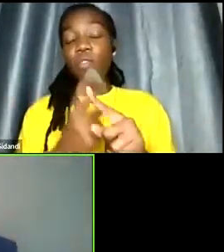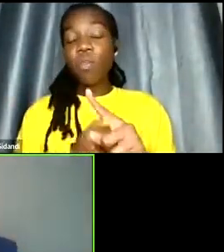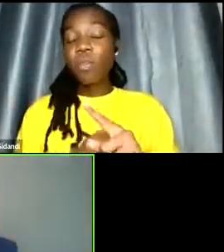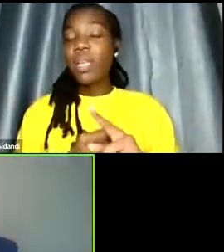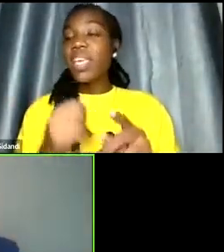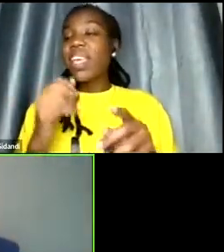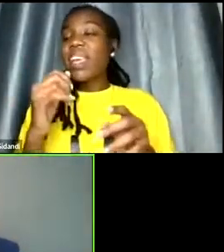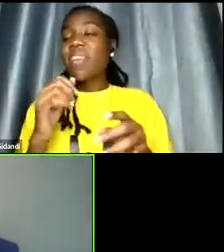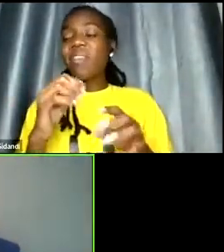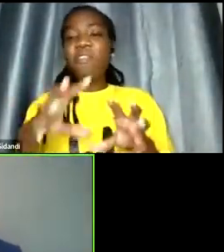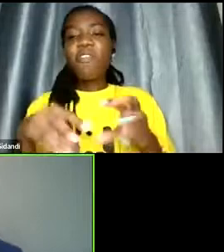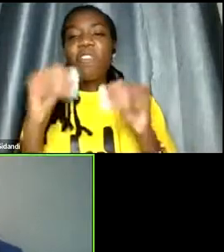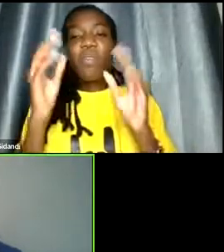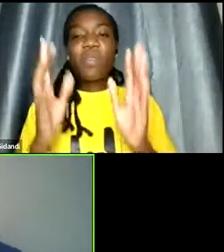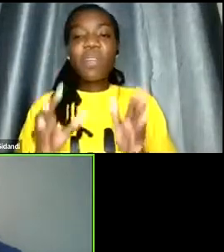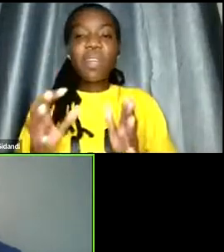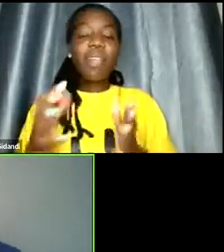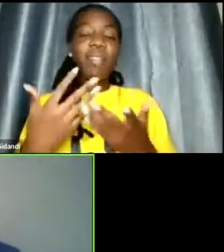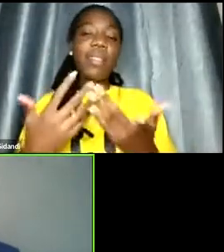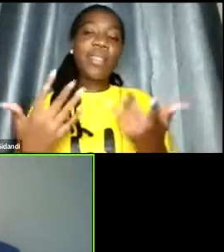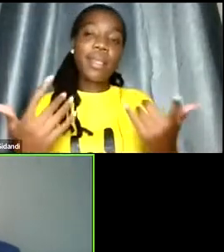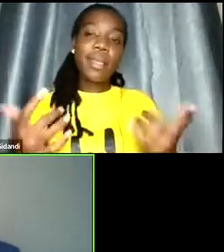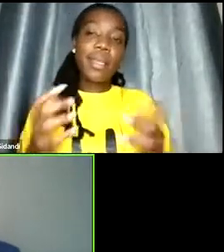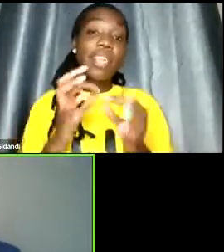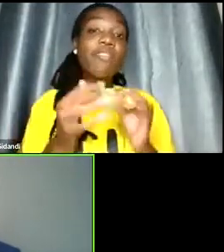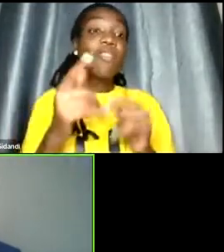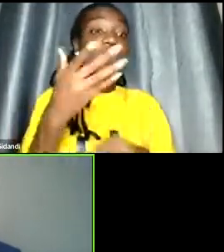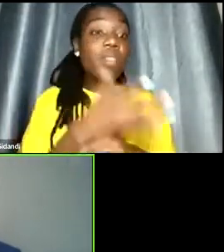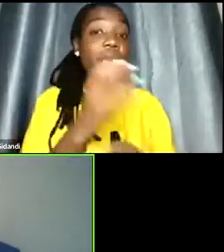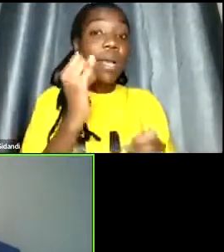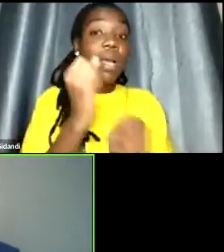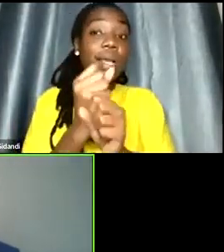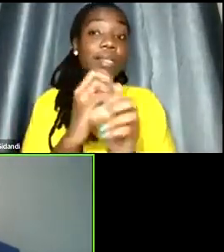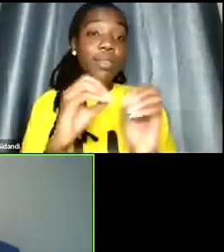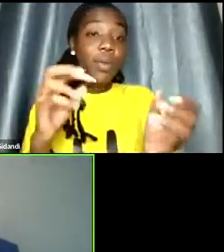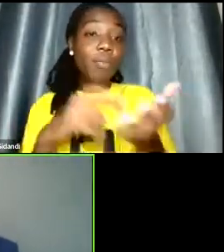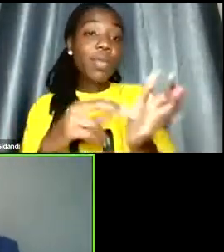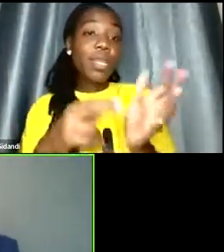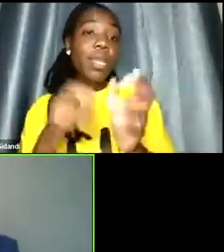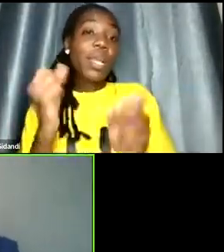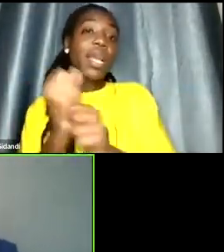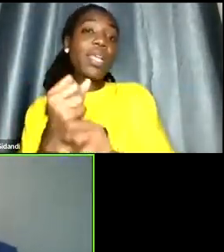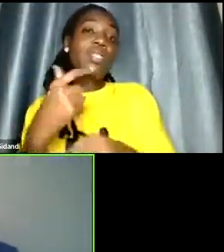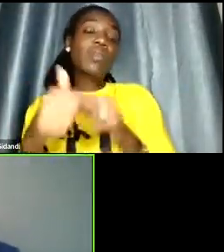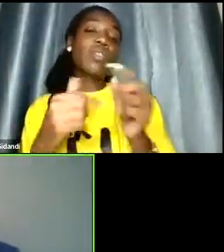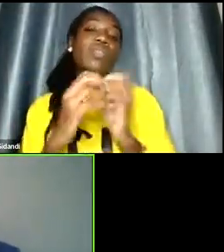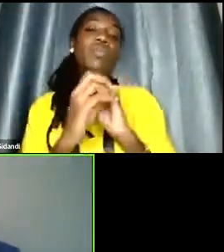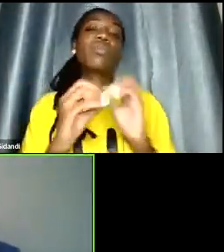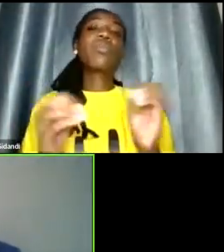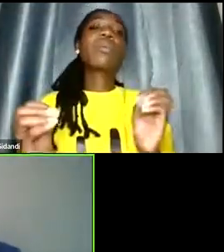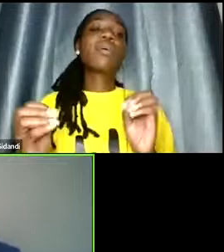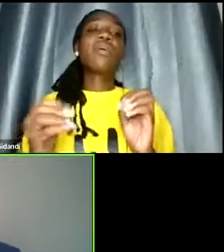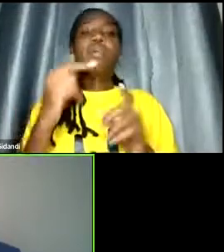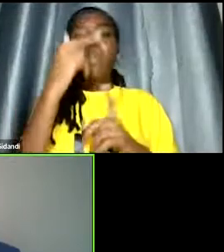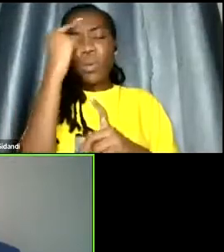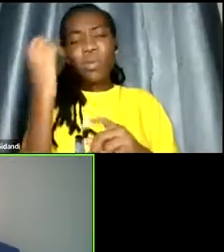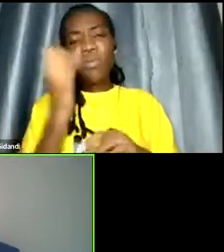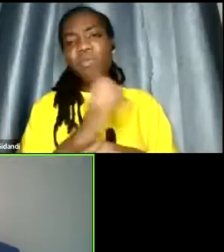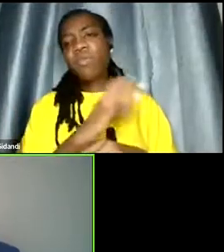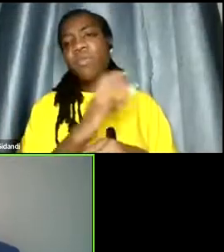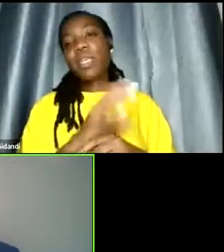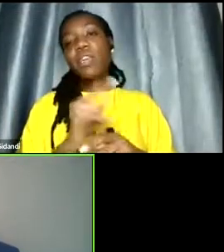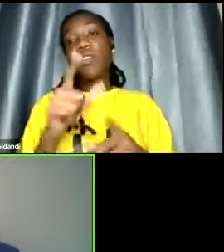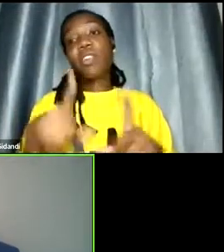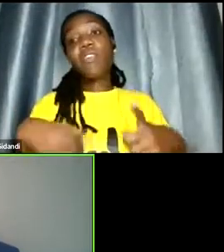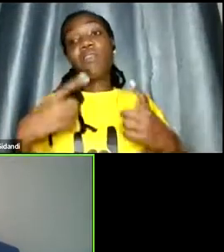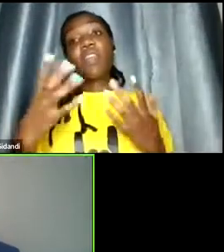do anything? Do you fear to go and leave the organizations where the founders never go and leave? Because they fear. Are you going to live forever? Are you